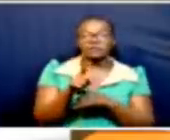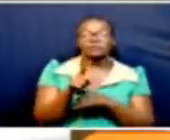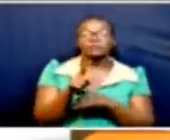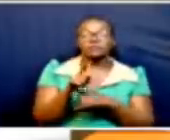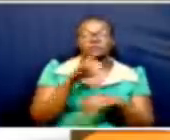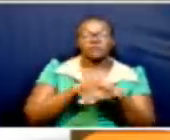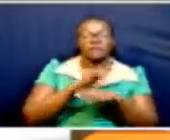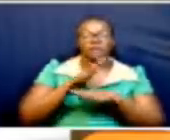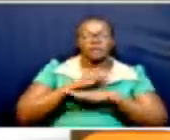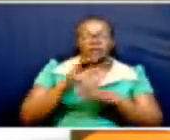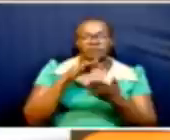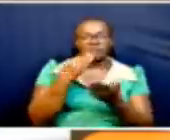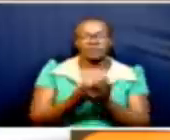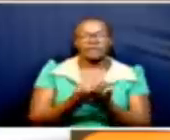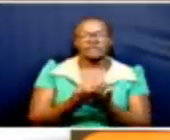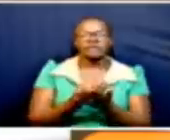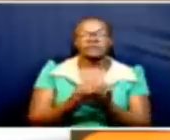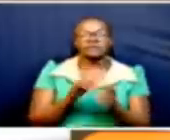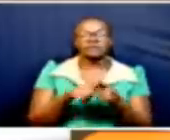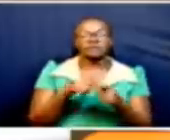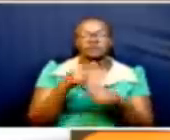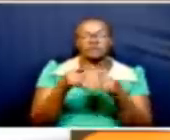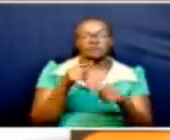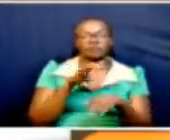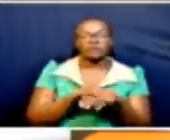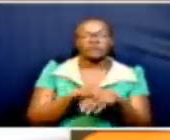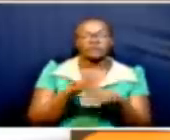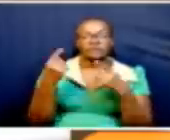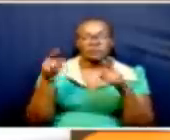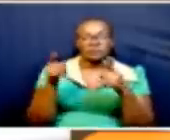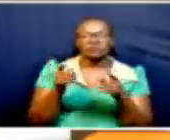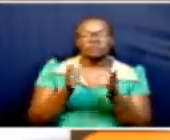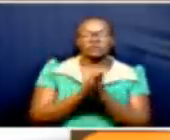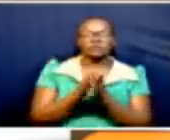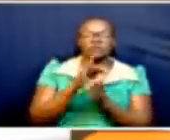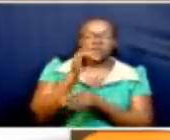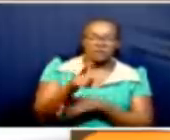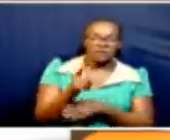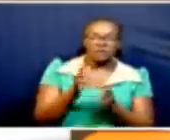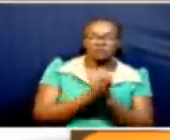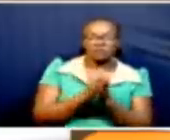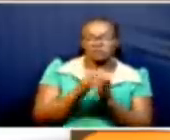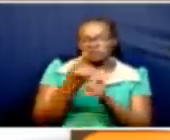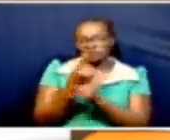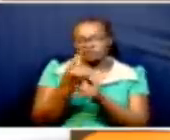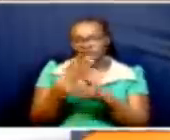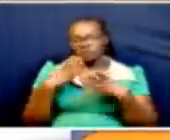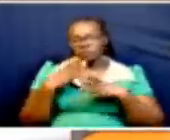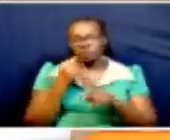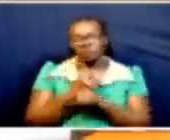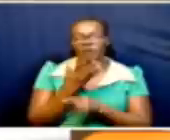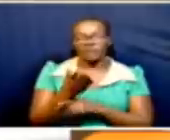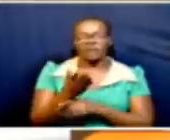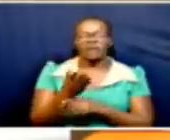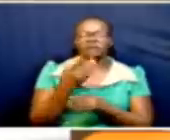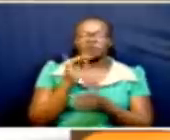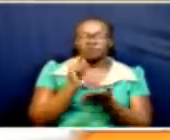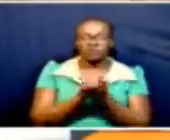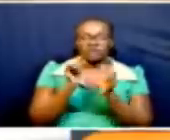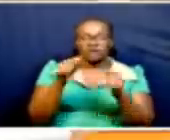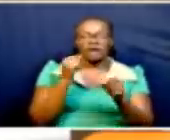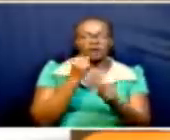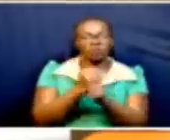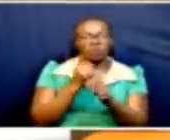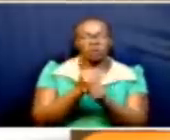to avoid even these issues of small bribery with the judges and the magistrates, so that they can effectively fight this corruption.